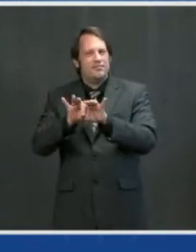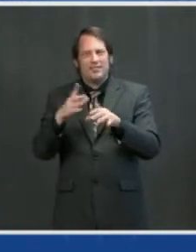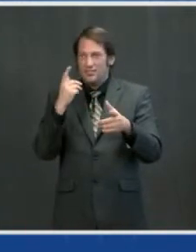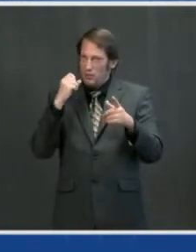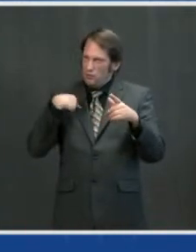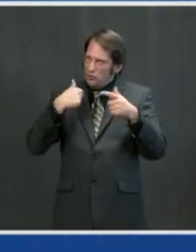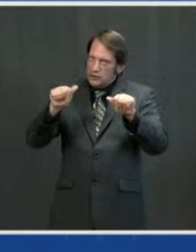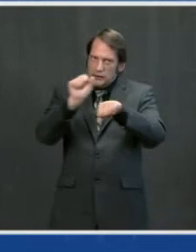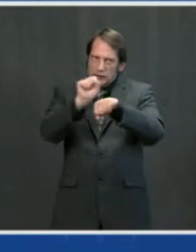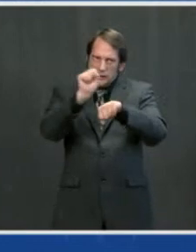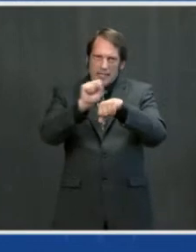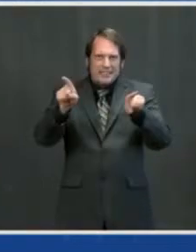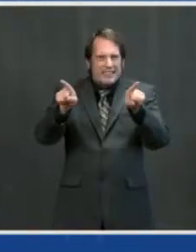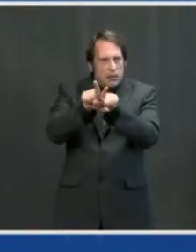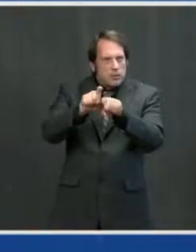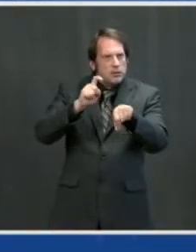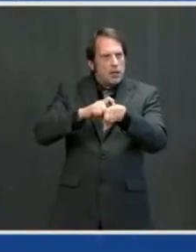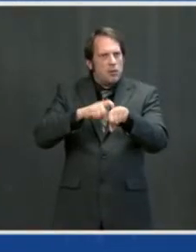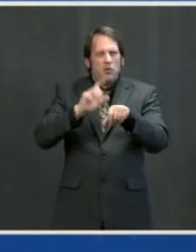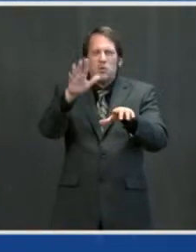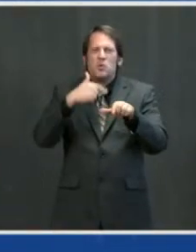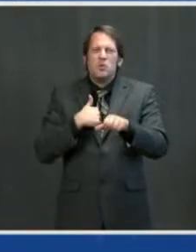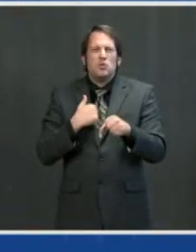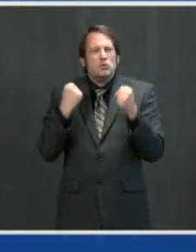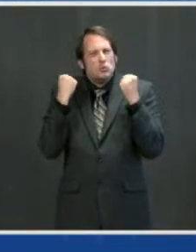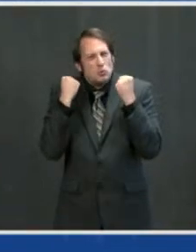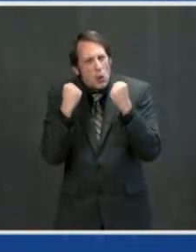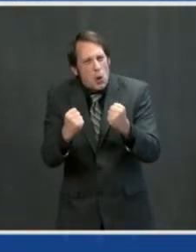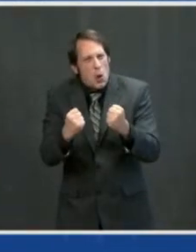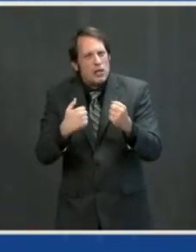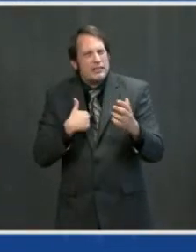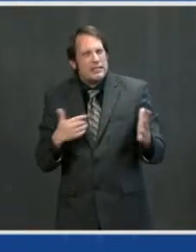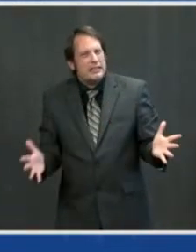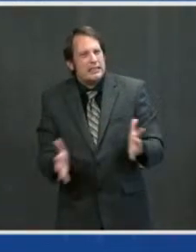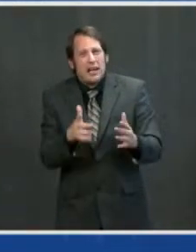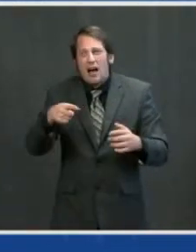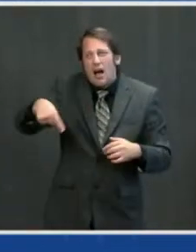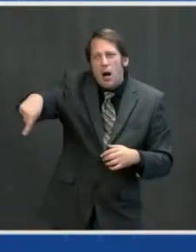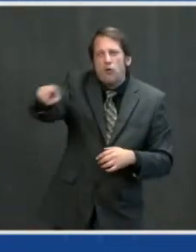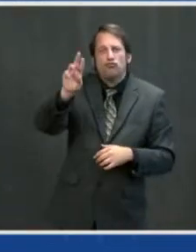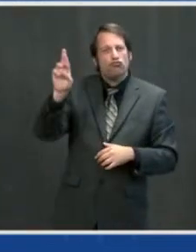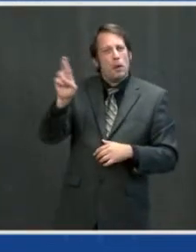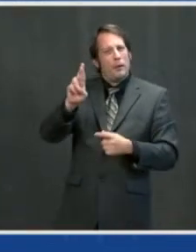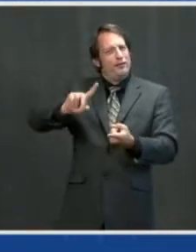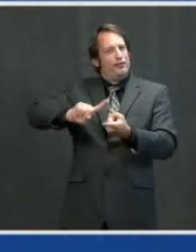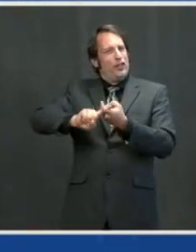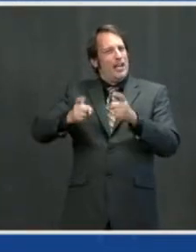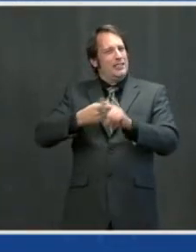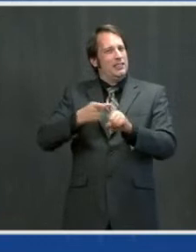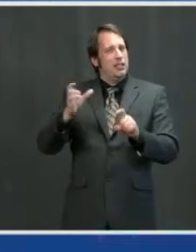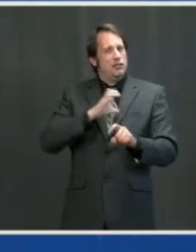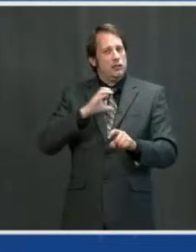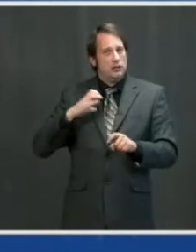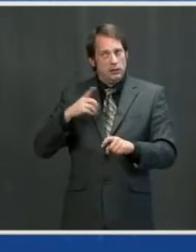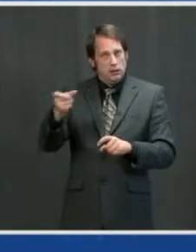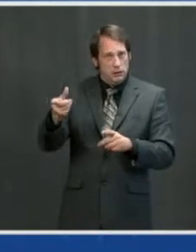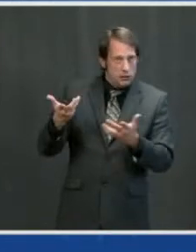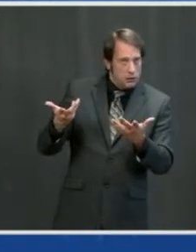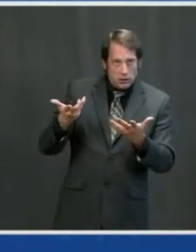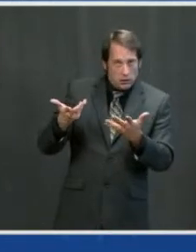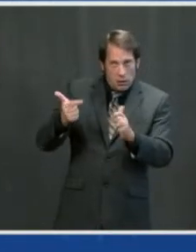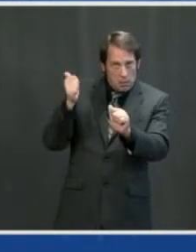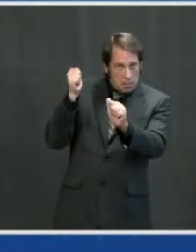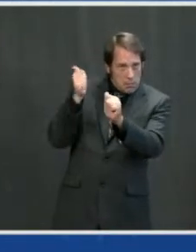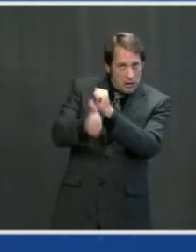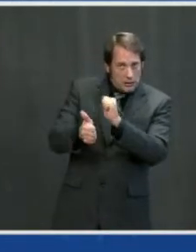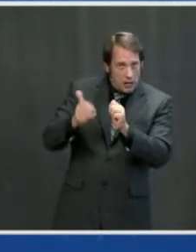I strongly, strongly urge my Republican friends in the Congress who even refused to bring up the House-passed bill to bring it